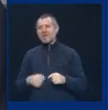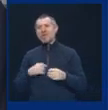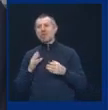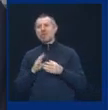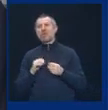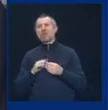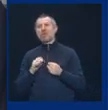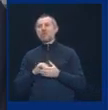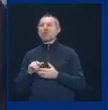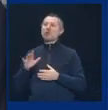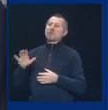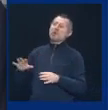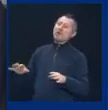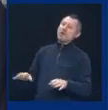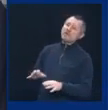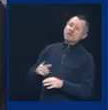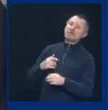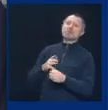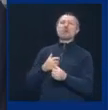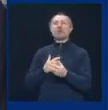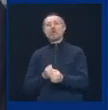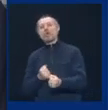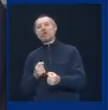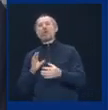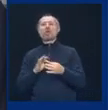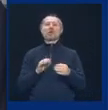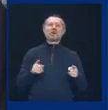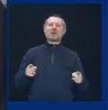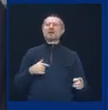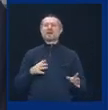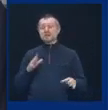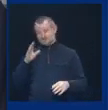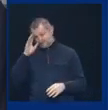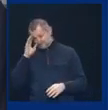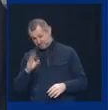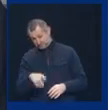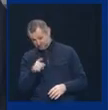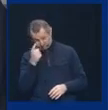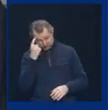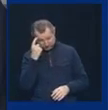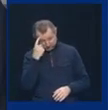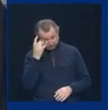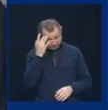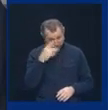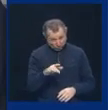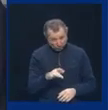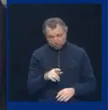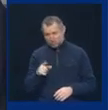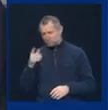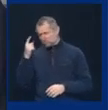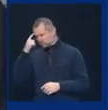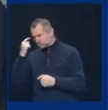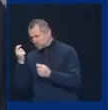are smart, and if they celebrate smart, and if they focus on healthy